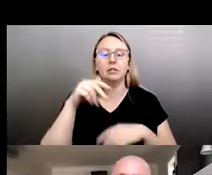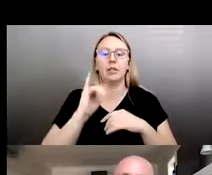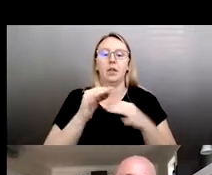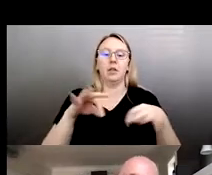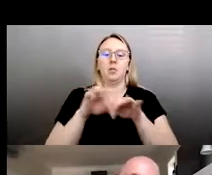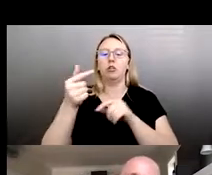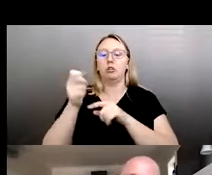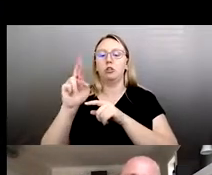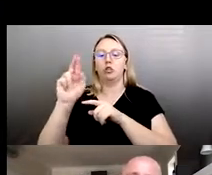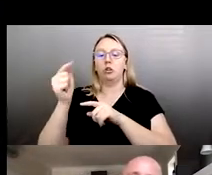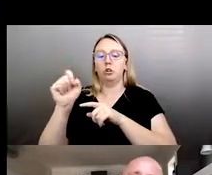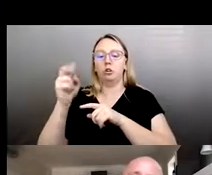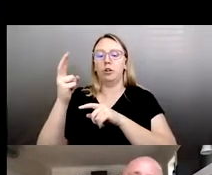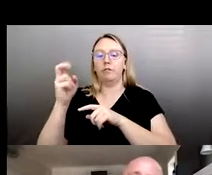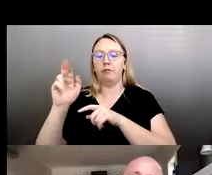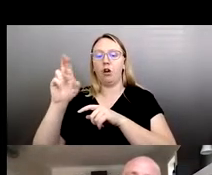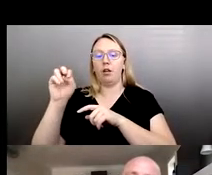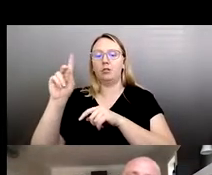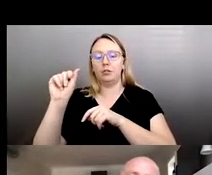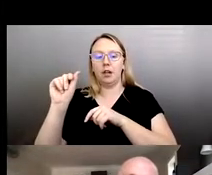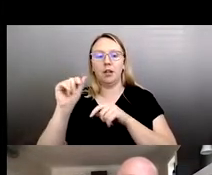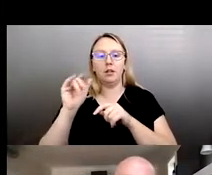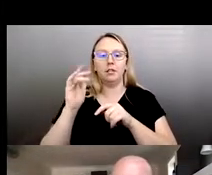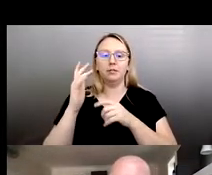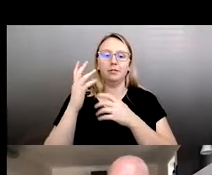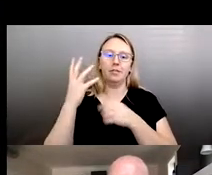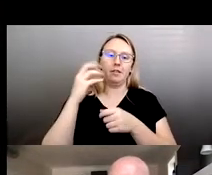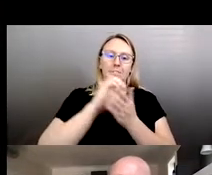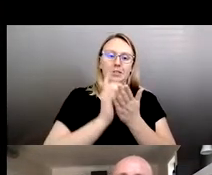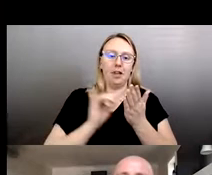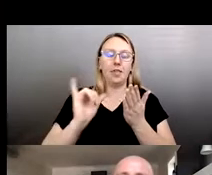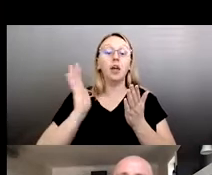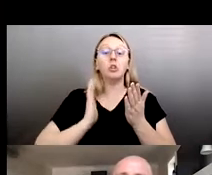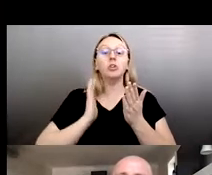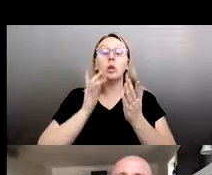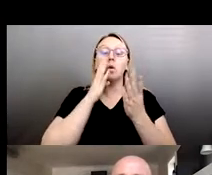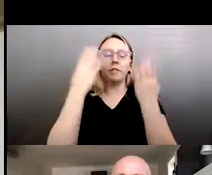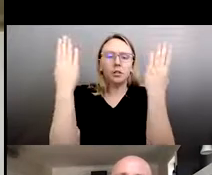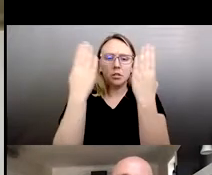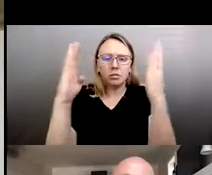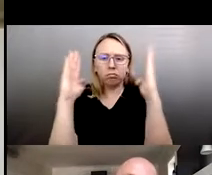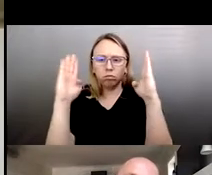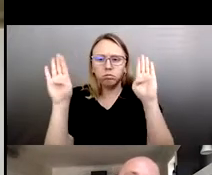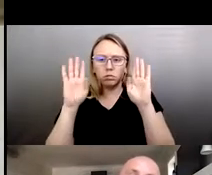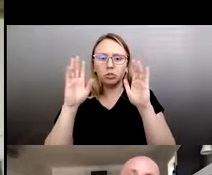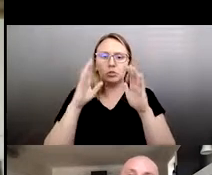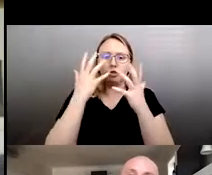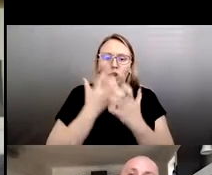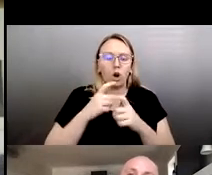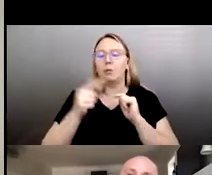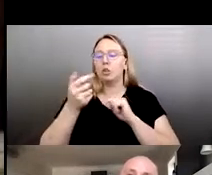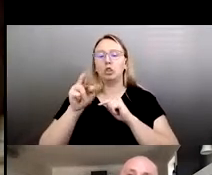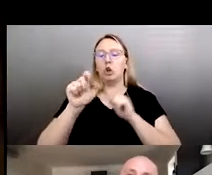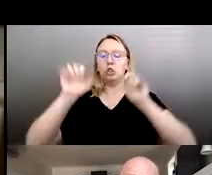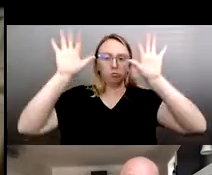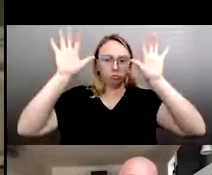This originally would have been blocked off by walls on both sides and doors, so it would have been dark. But George tore down those walls and completely opened it up